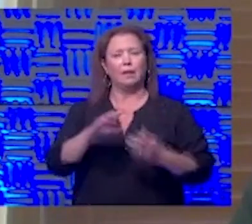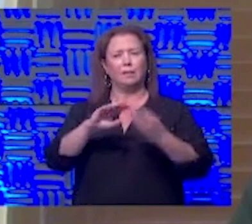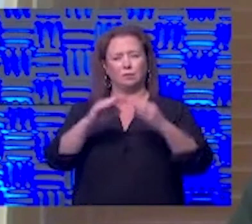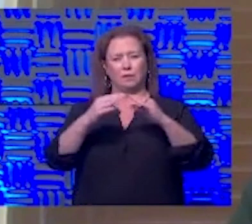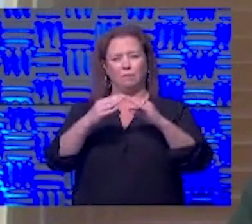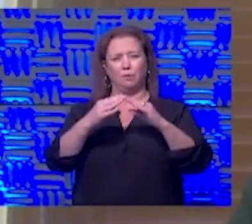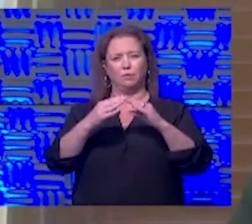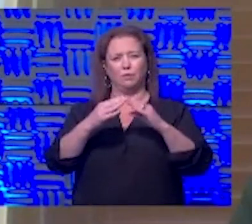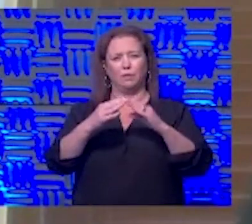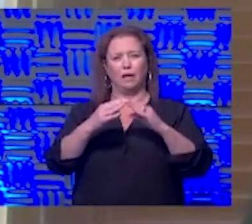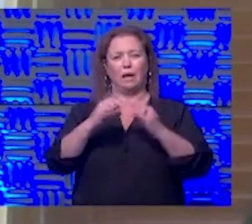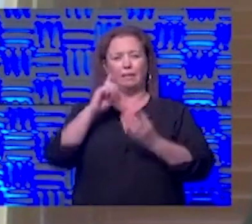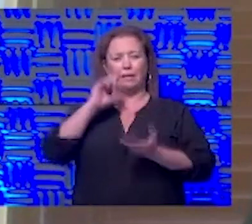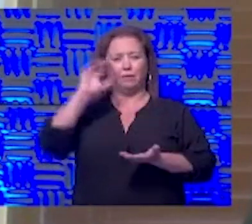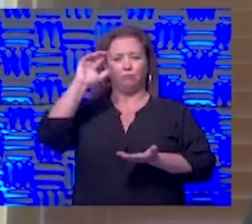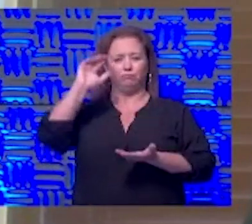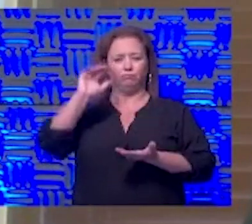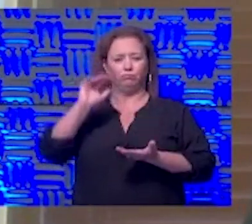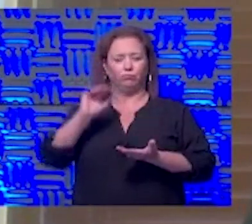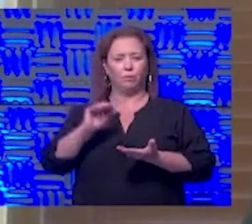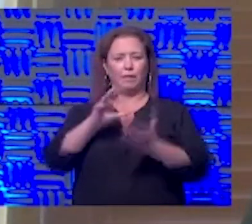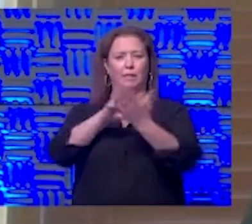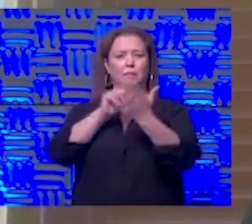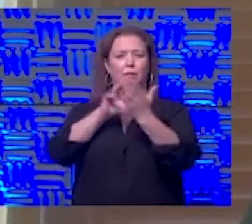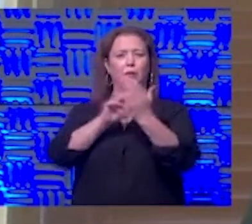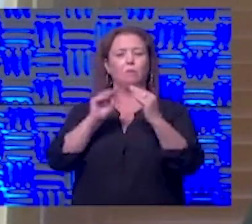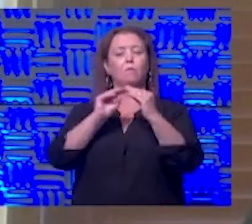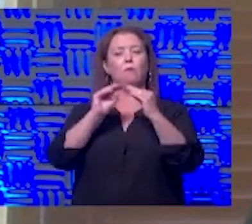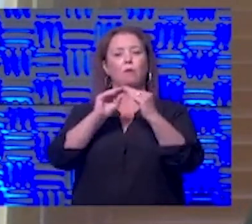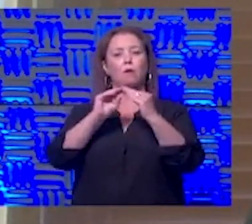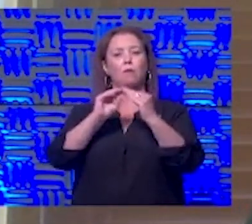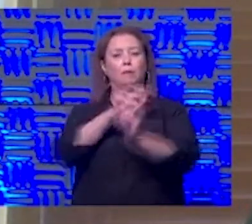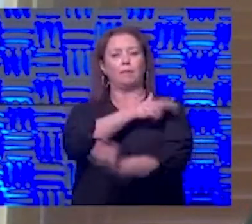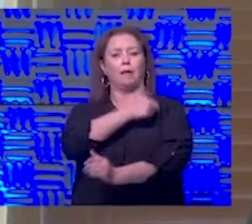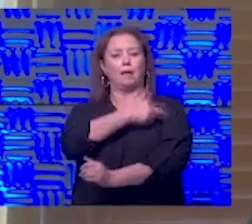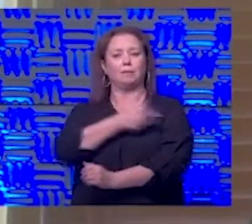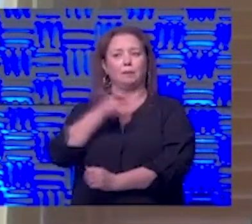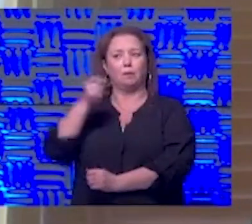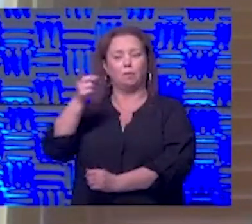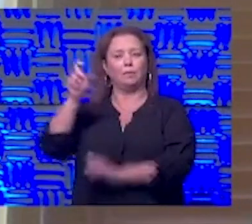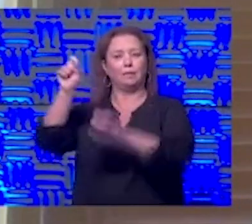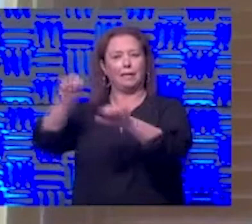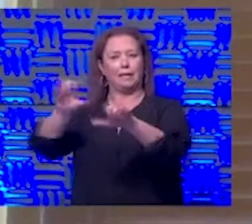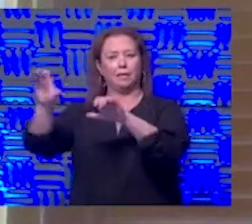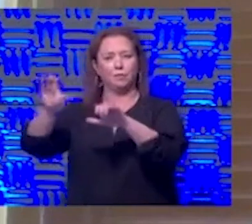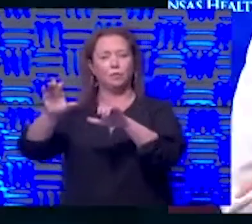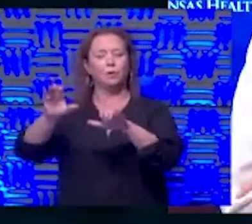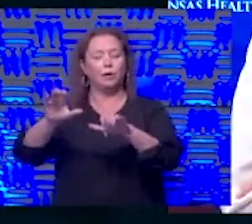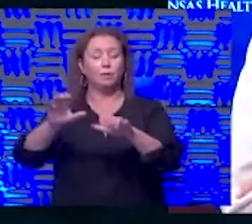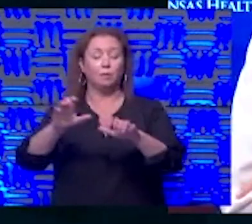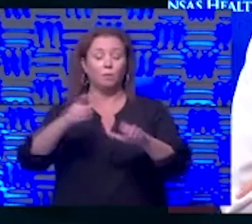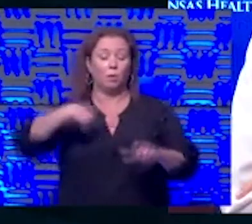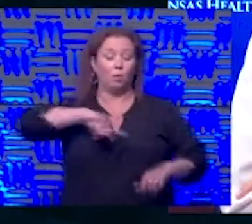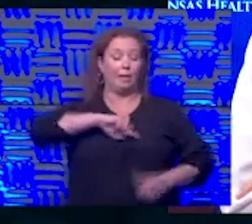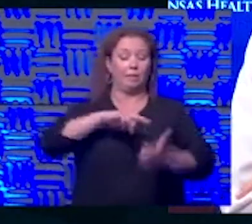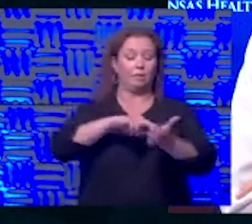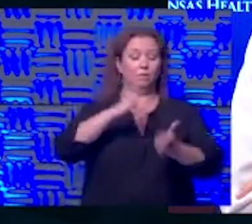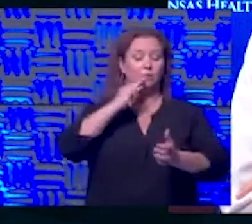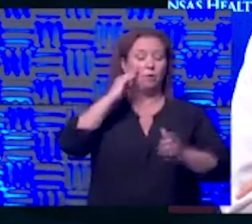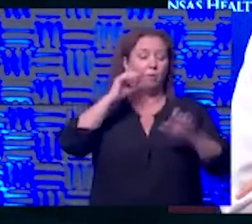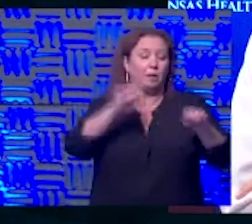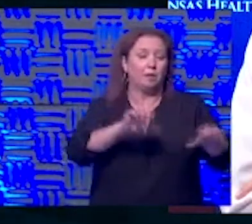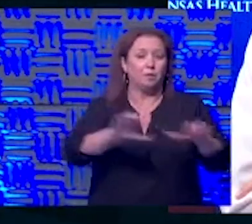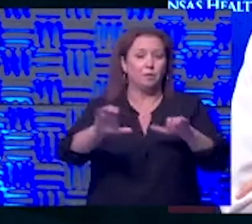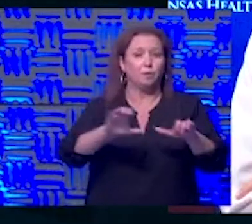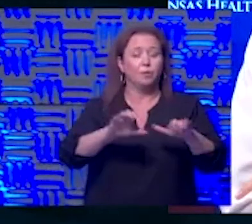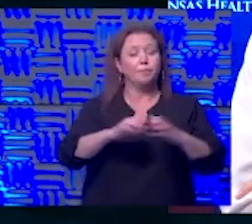are quickly dropping as we learn more about what the hospital can do compared to what we can do in the facility, and as we